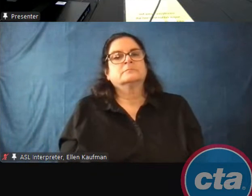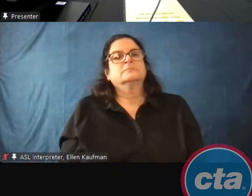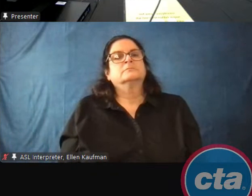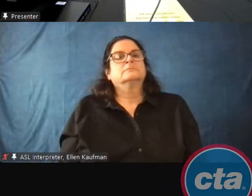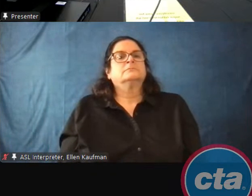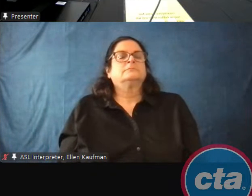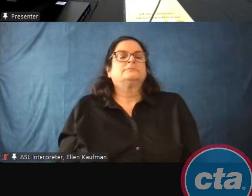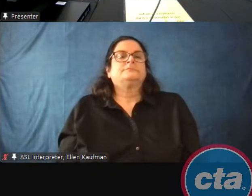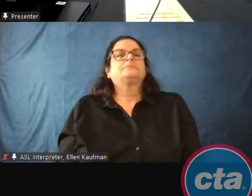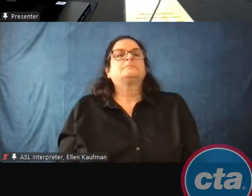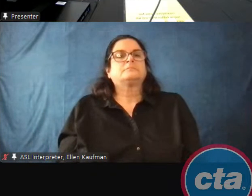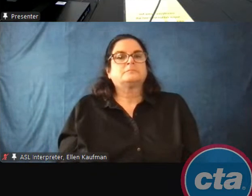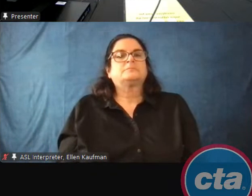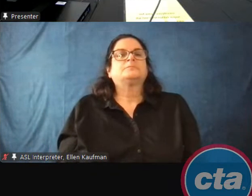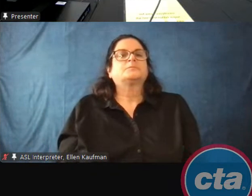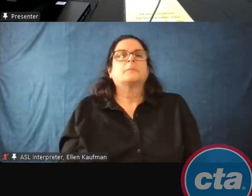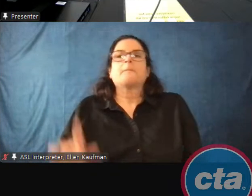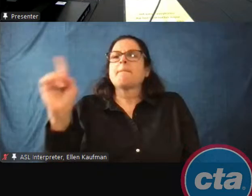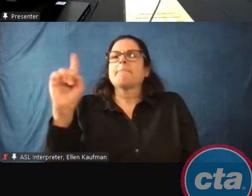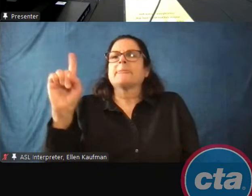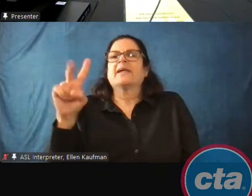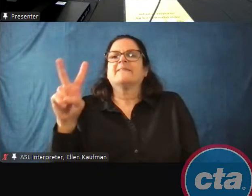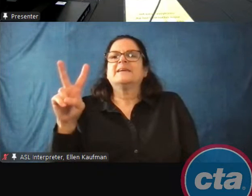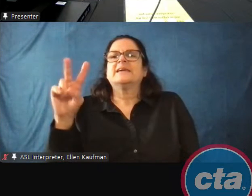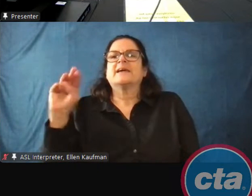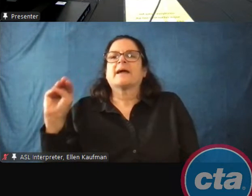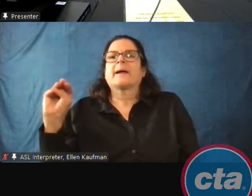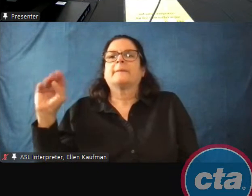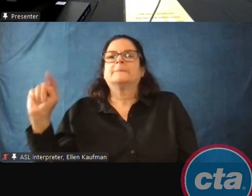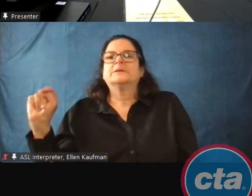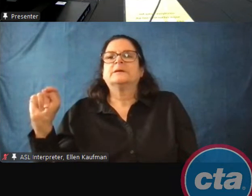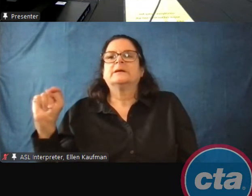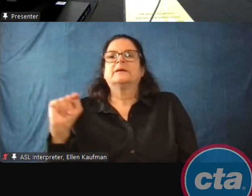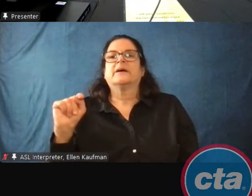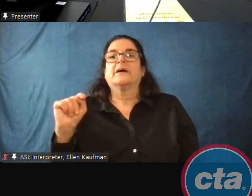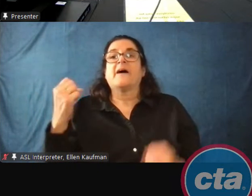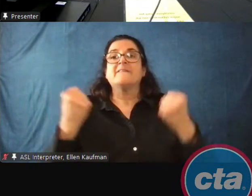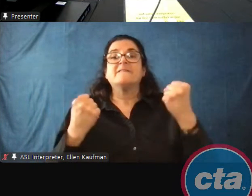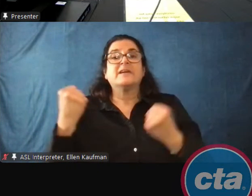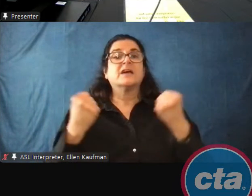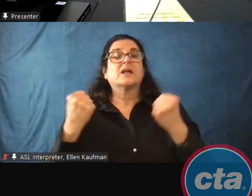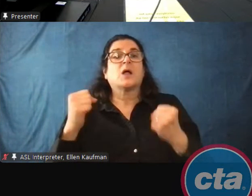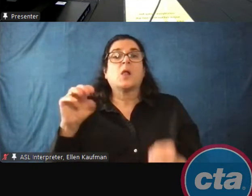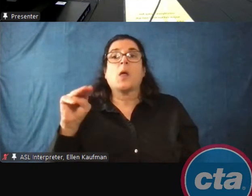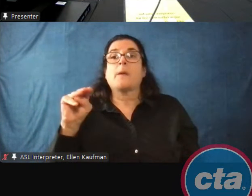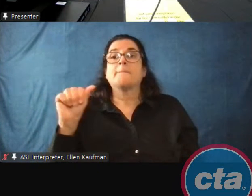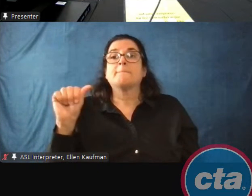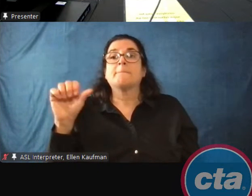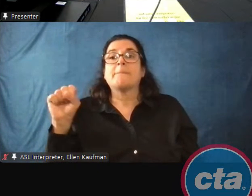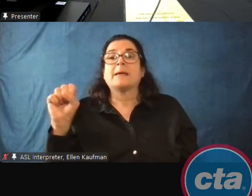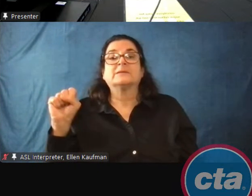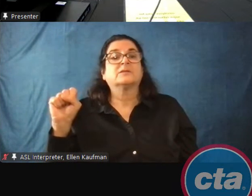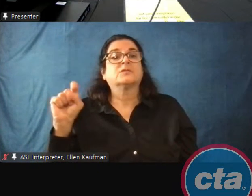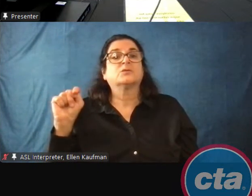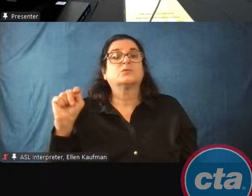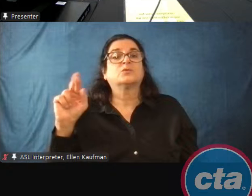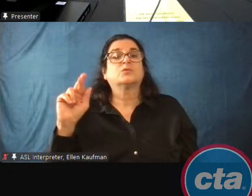Now, where do these vehicle mass travel reduction come from? Again, they come from,